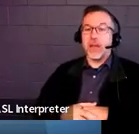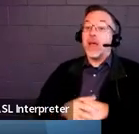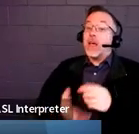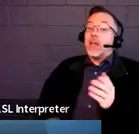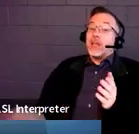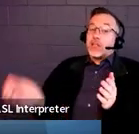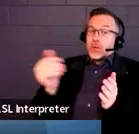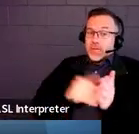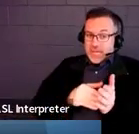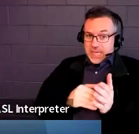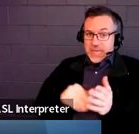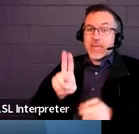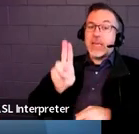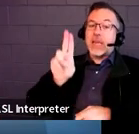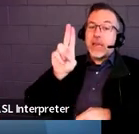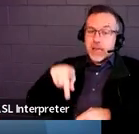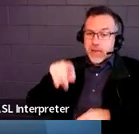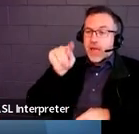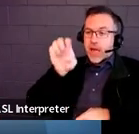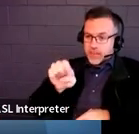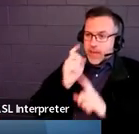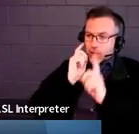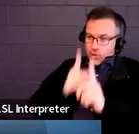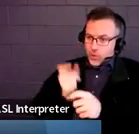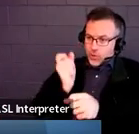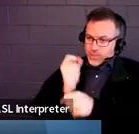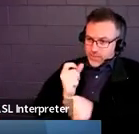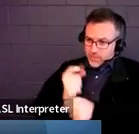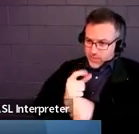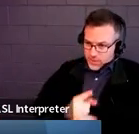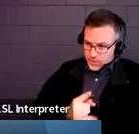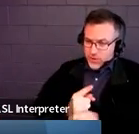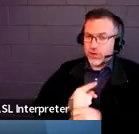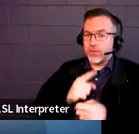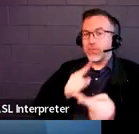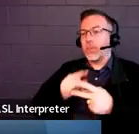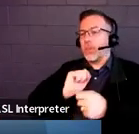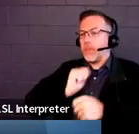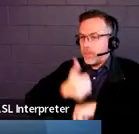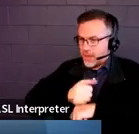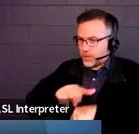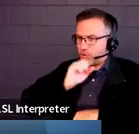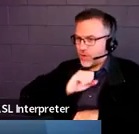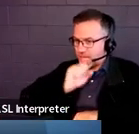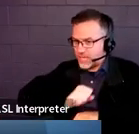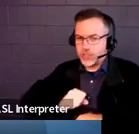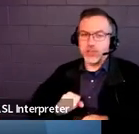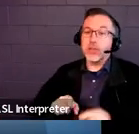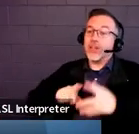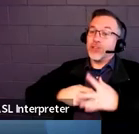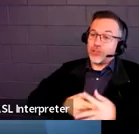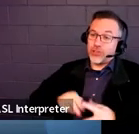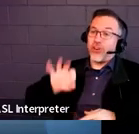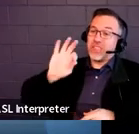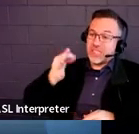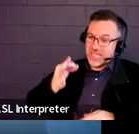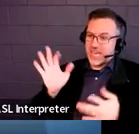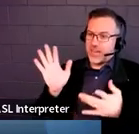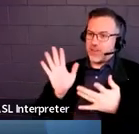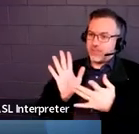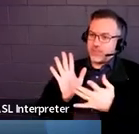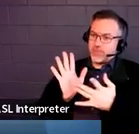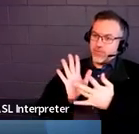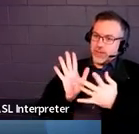age appropriate transitions. We're looking at these transition services, ninth grade. So ninth grade, they come